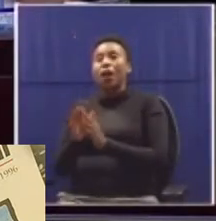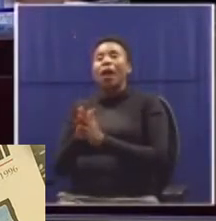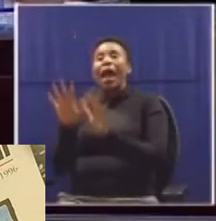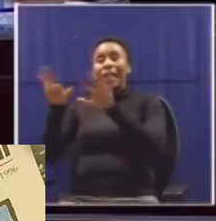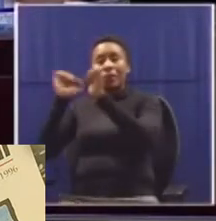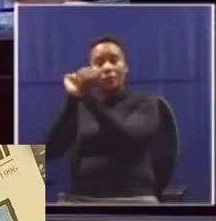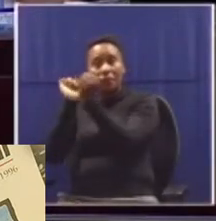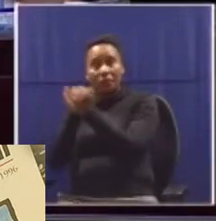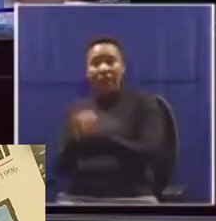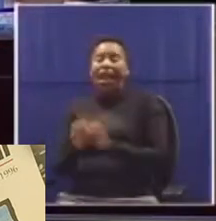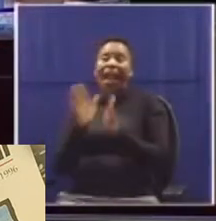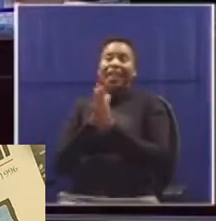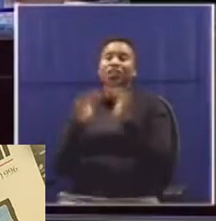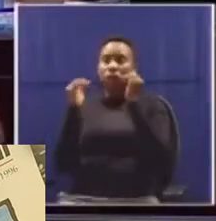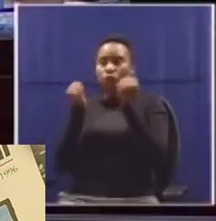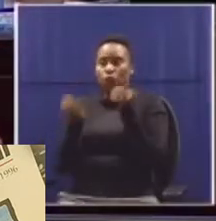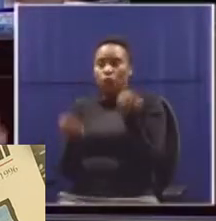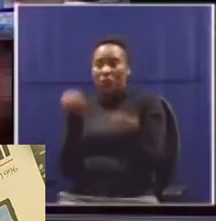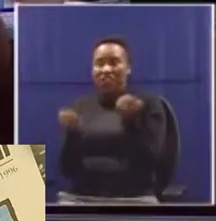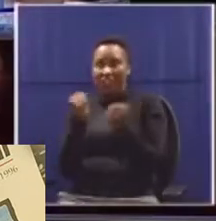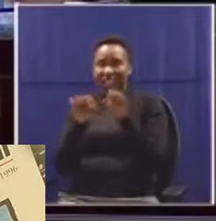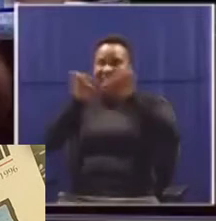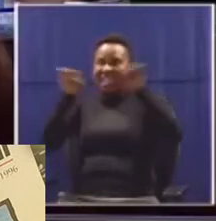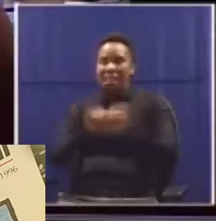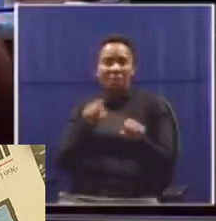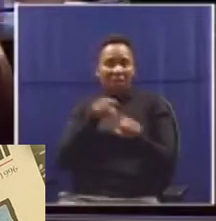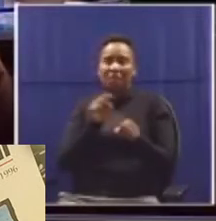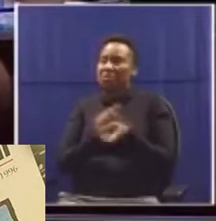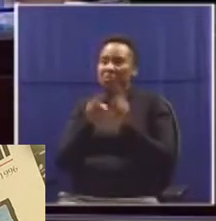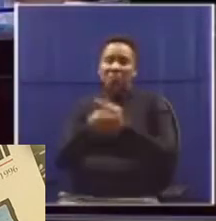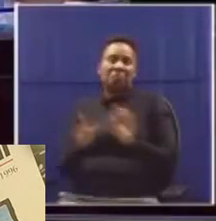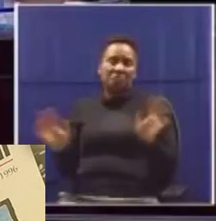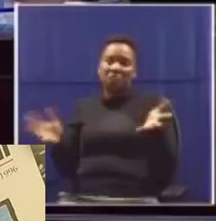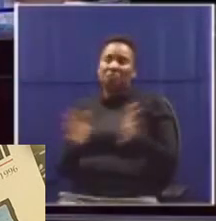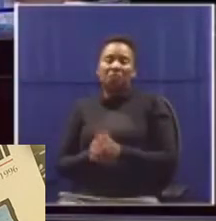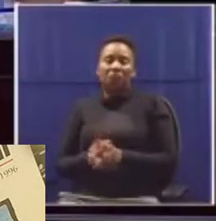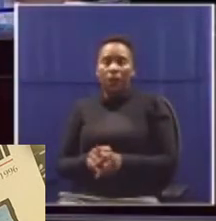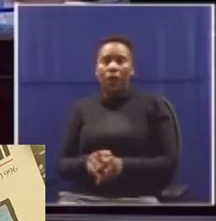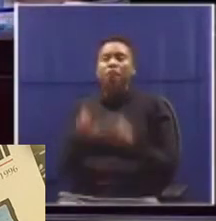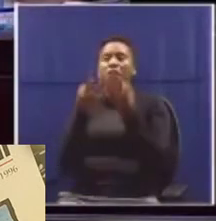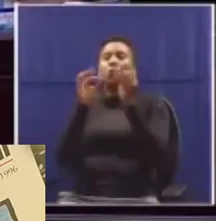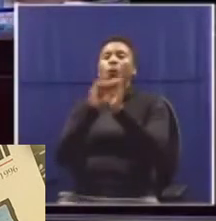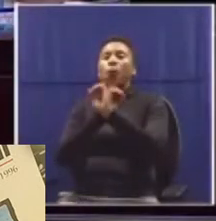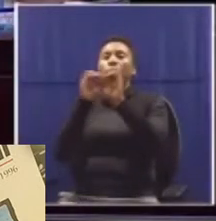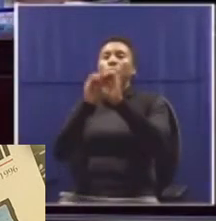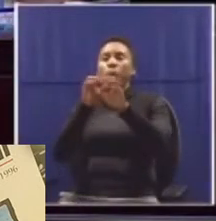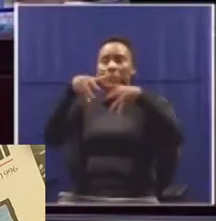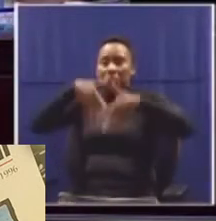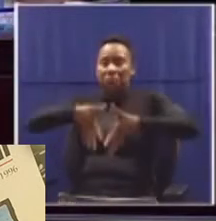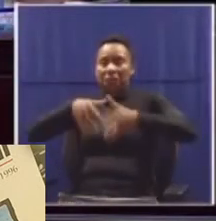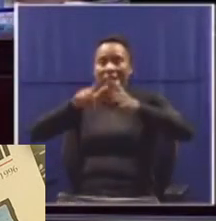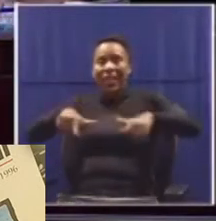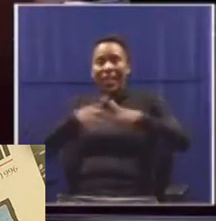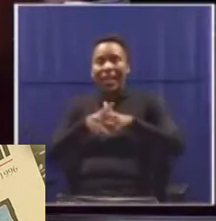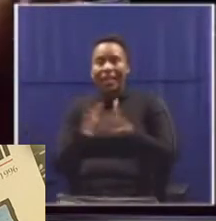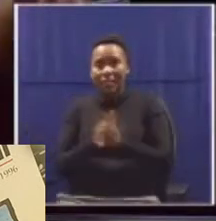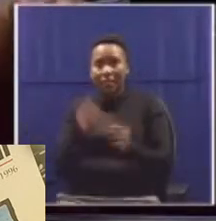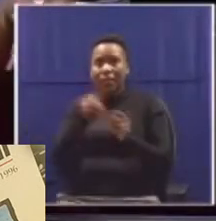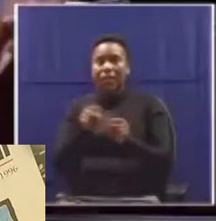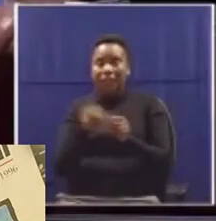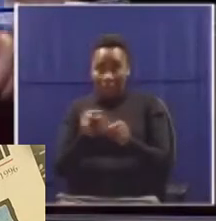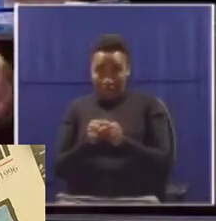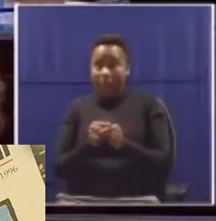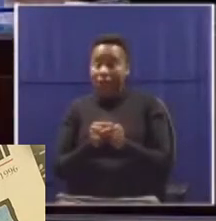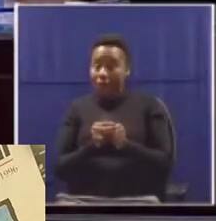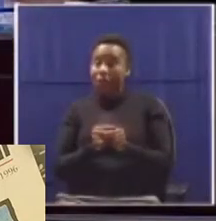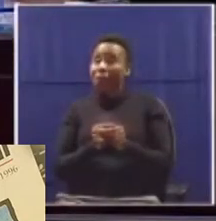has become a norm chair there is no freedom in a land that cultivates the Tabo bestas